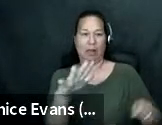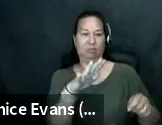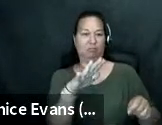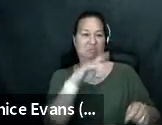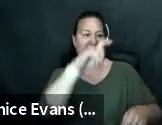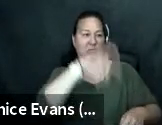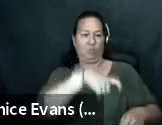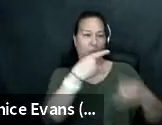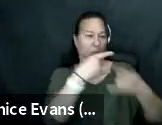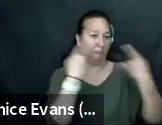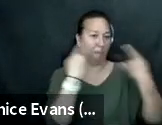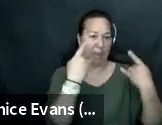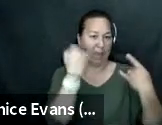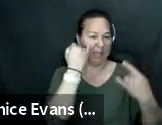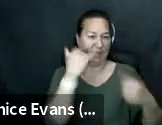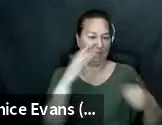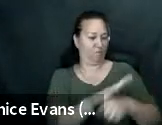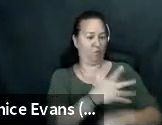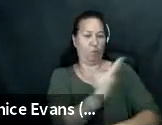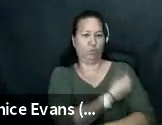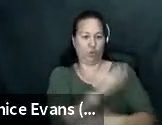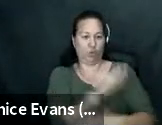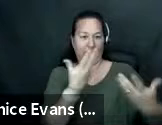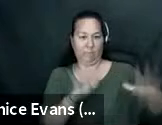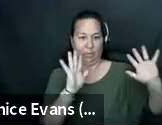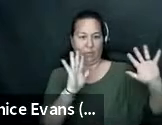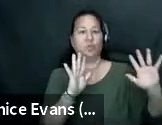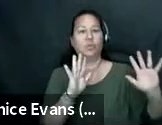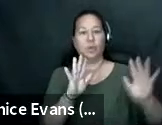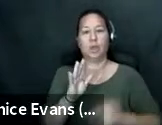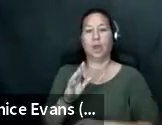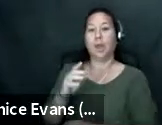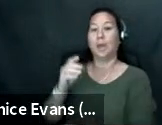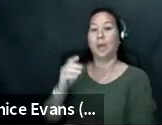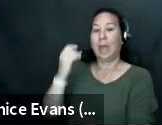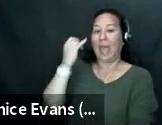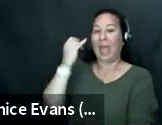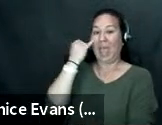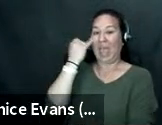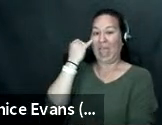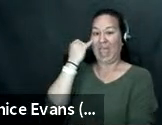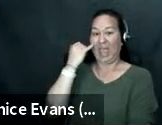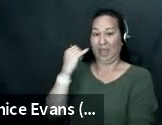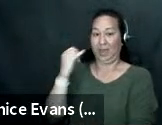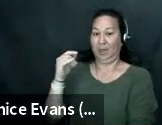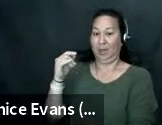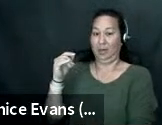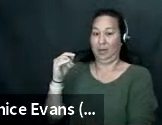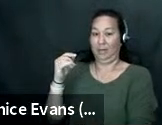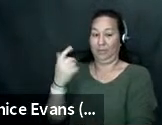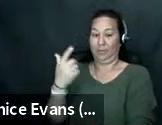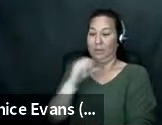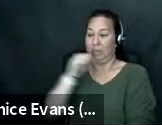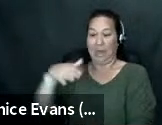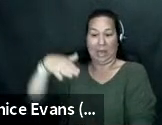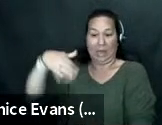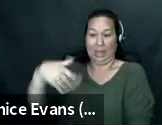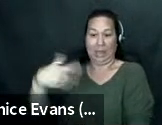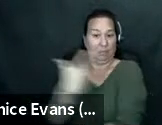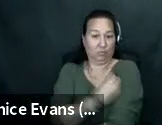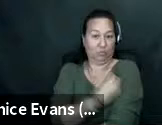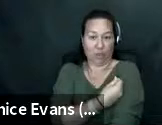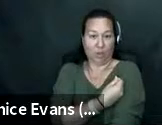vaccinated employees in an indoor work setting is required to wear a face mask. And then not fully